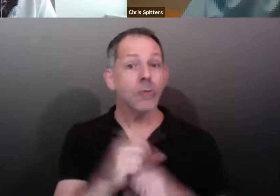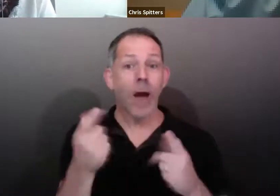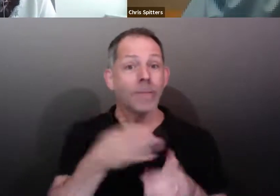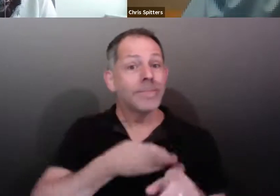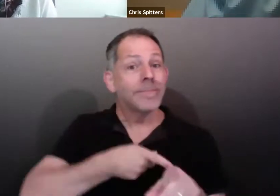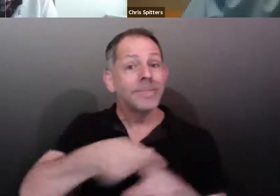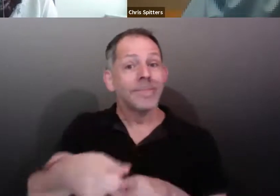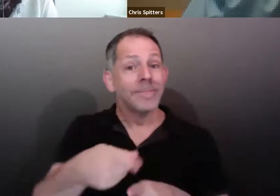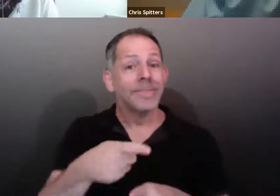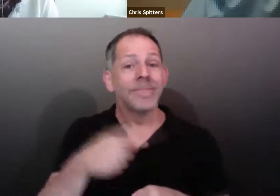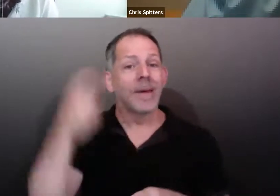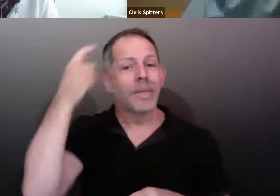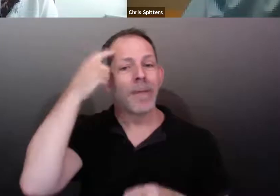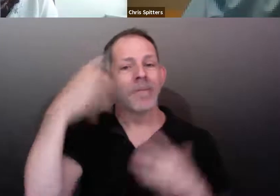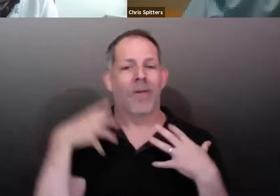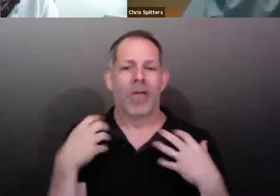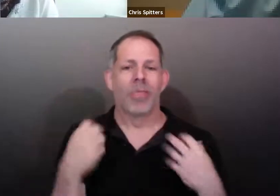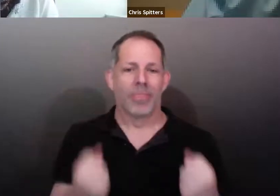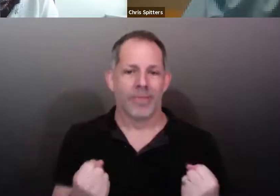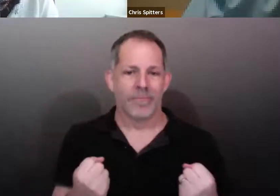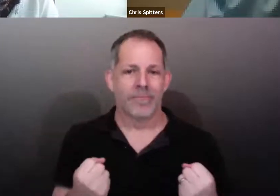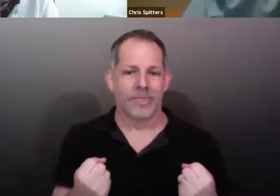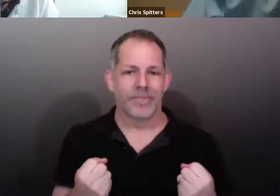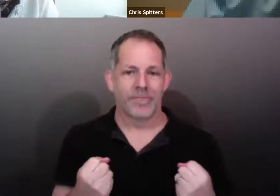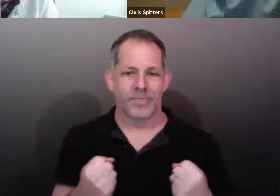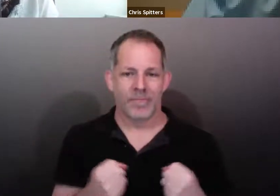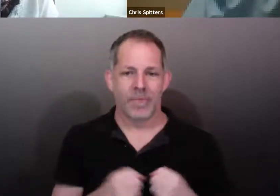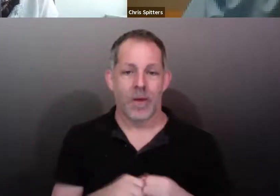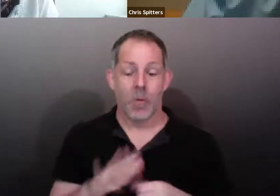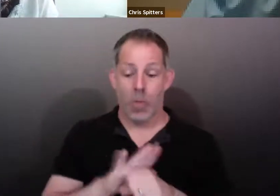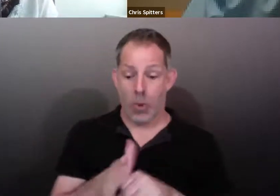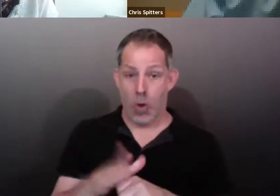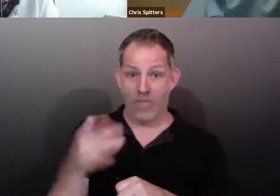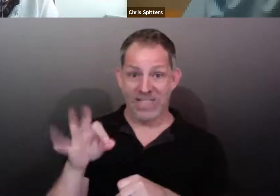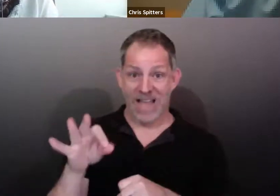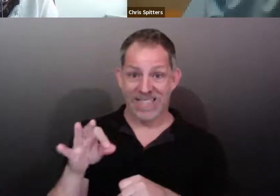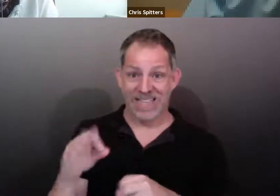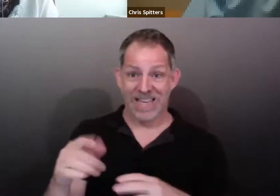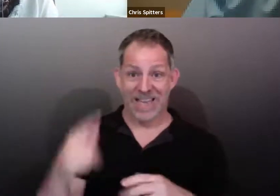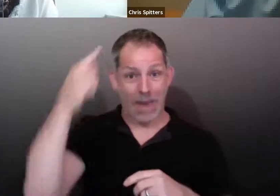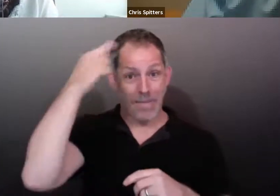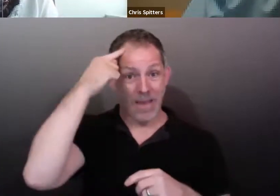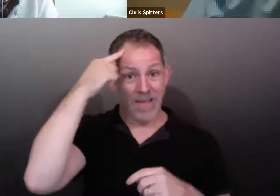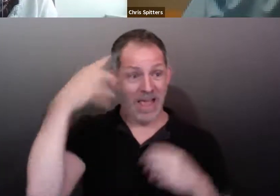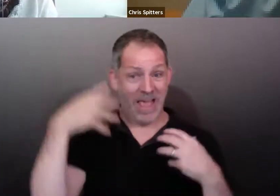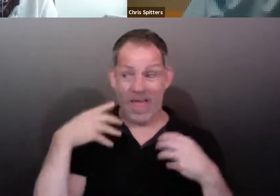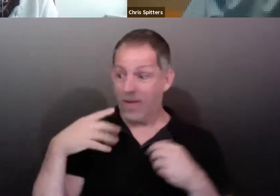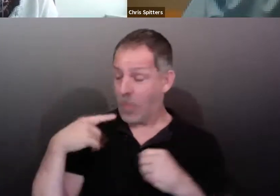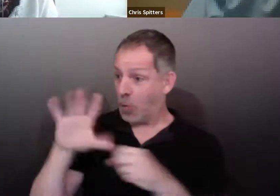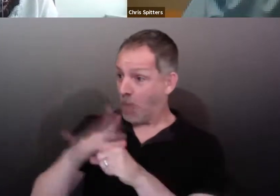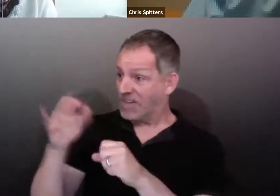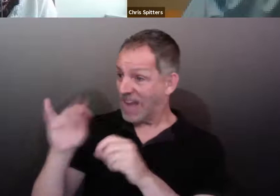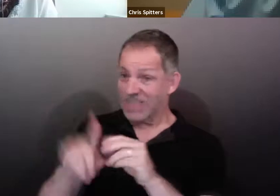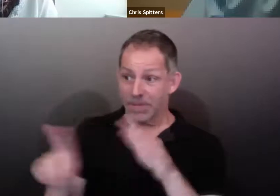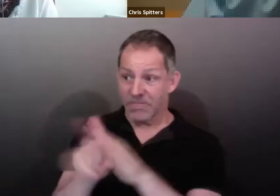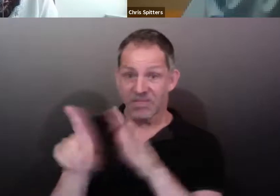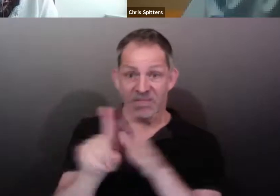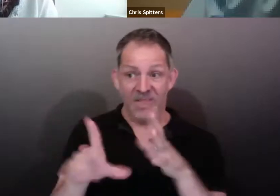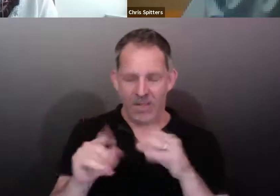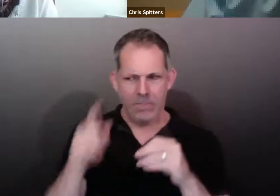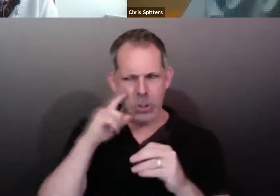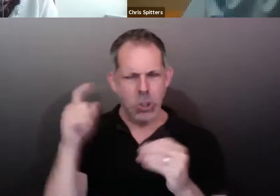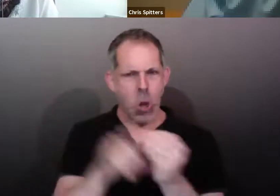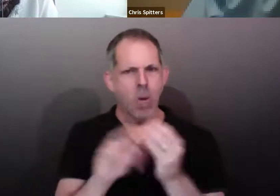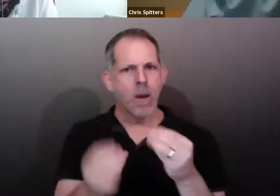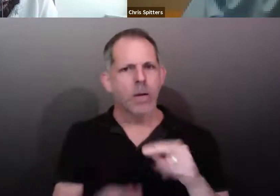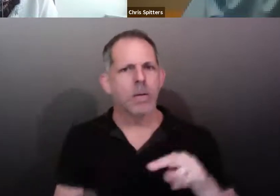of the pandemic. And so I think I took 4 days off from work total, and then I went back to working from